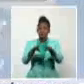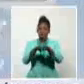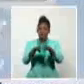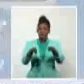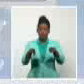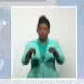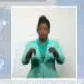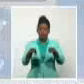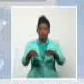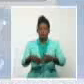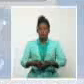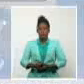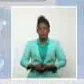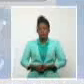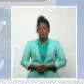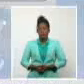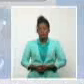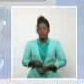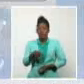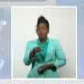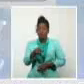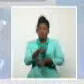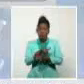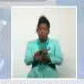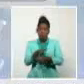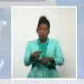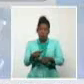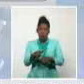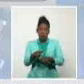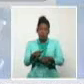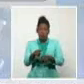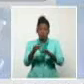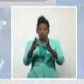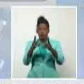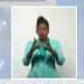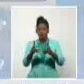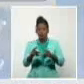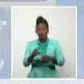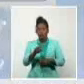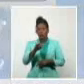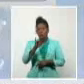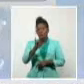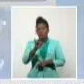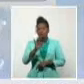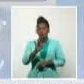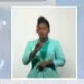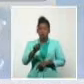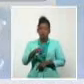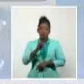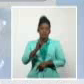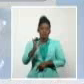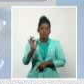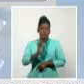exclude those who have been discharged, the people who have died, and the 2 evacuees.